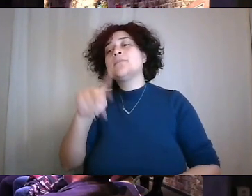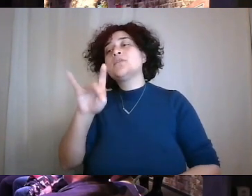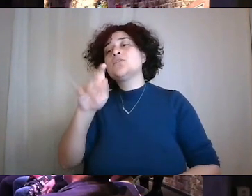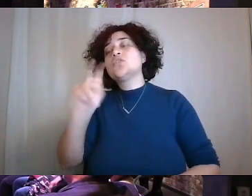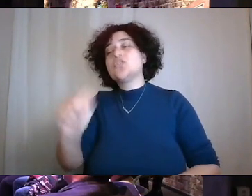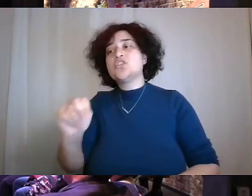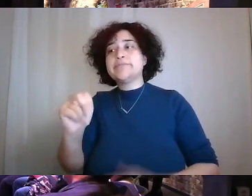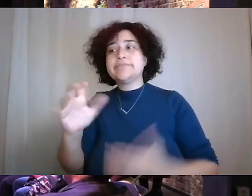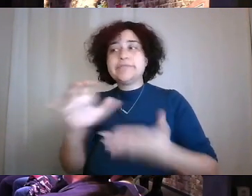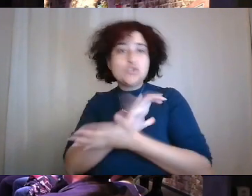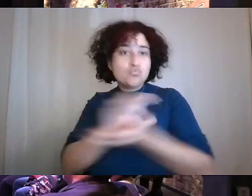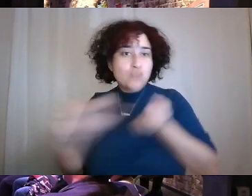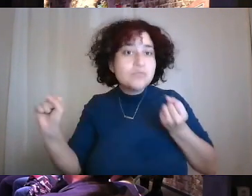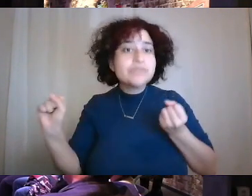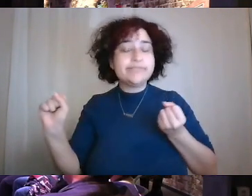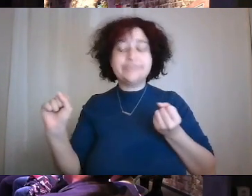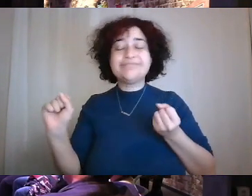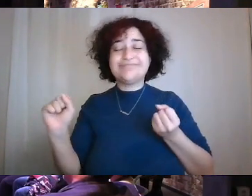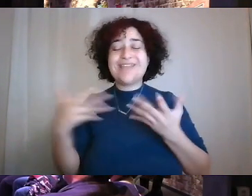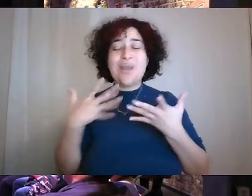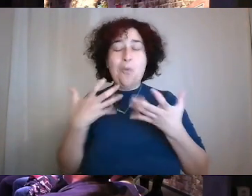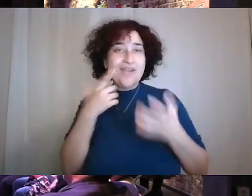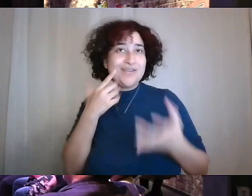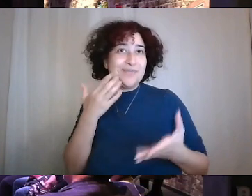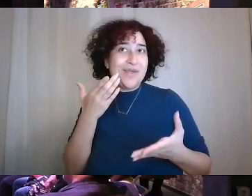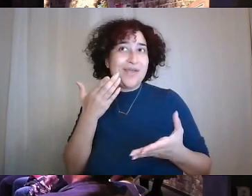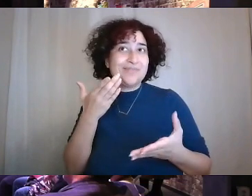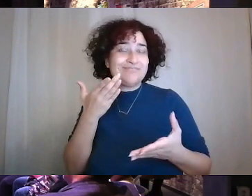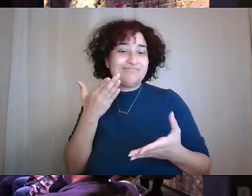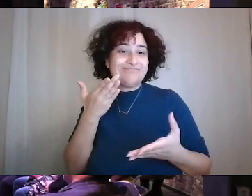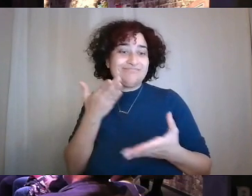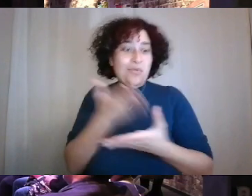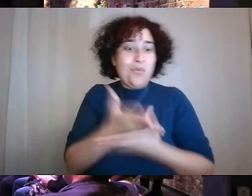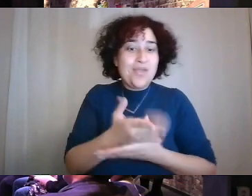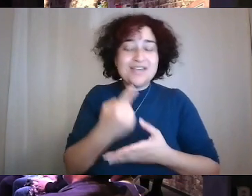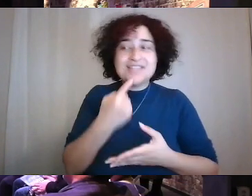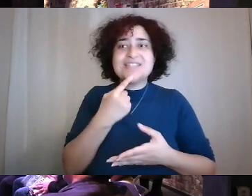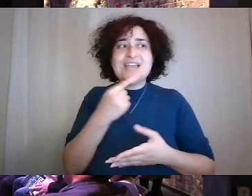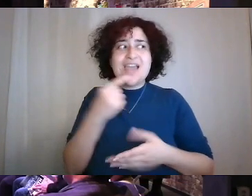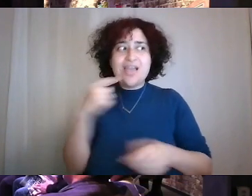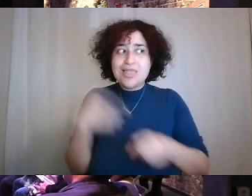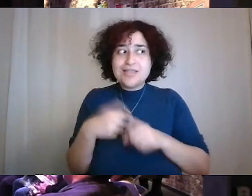of going in and saying Latina theater is a thing. And